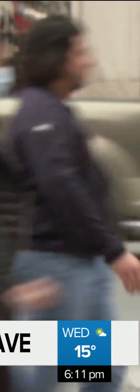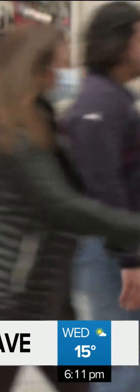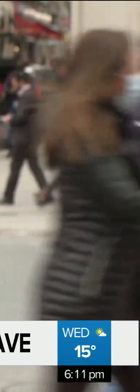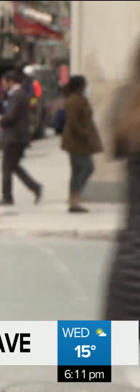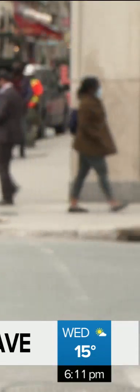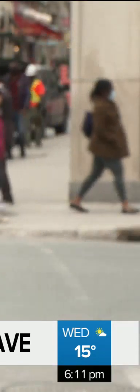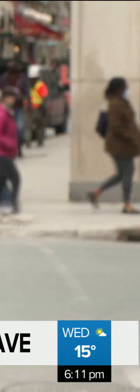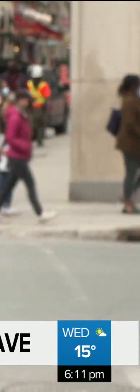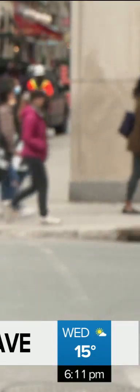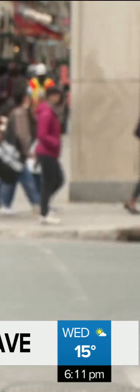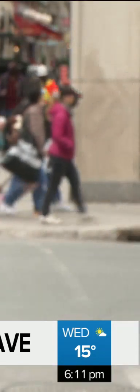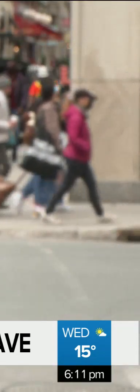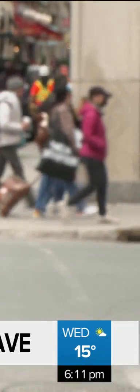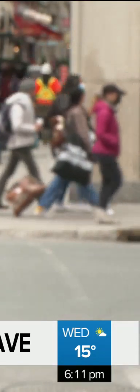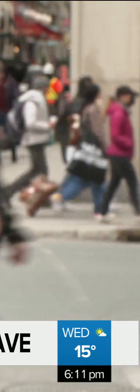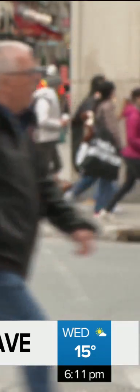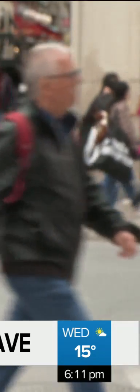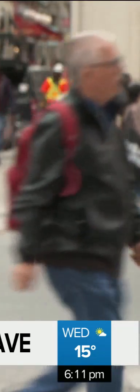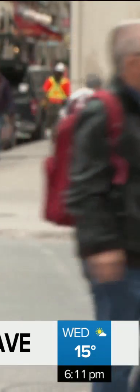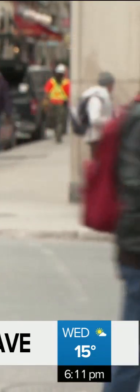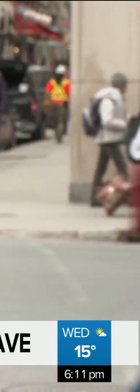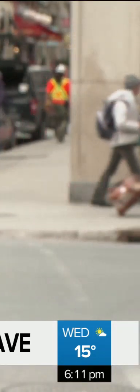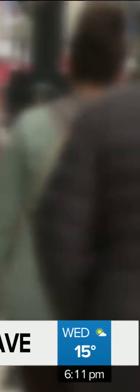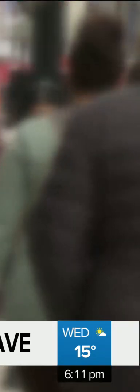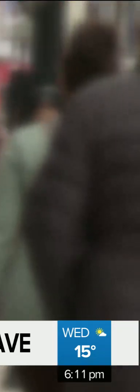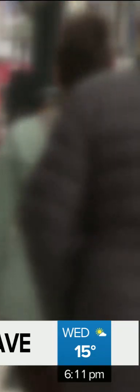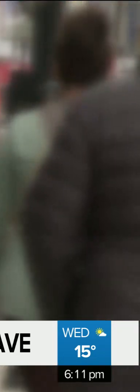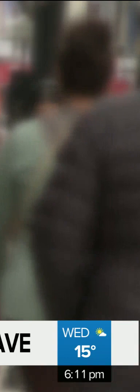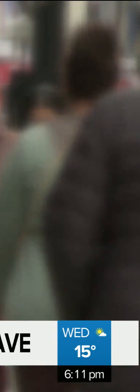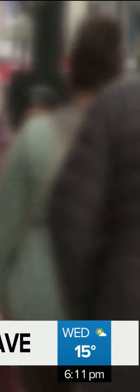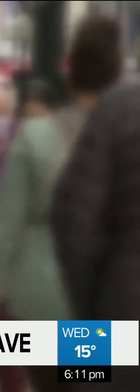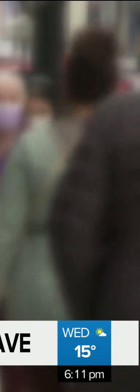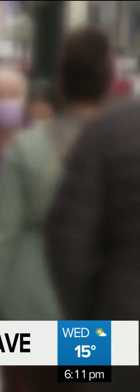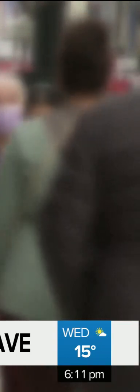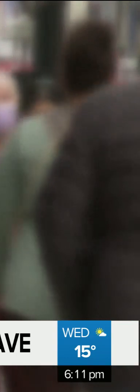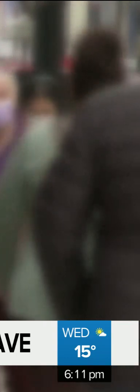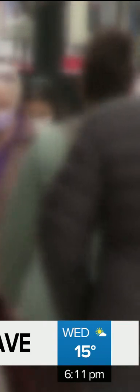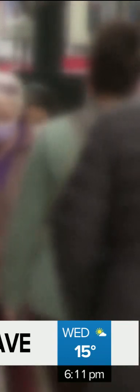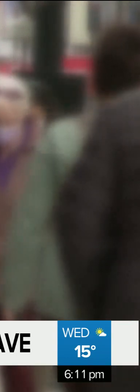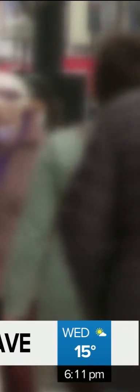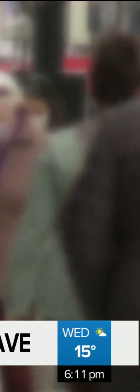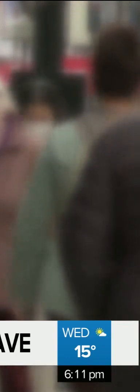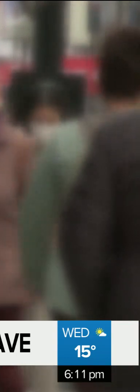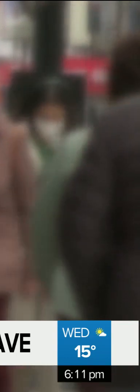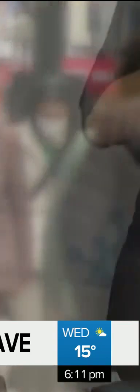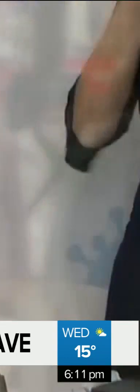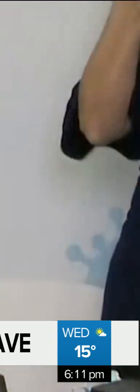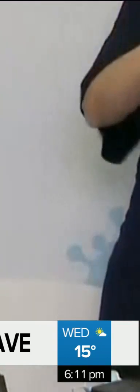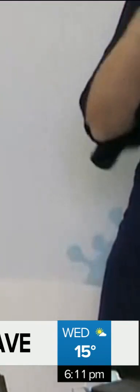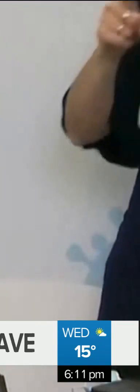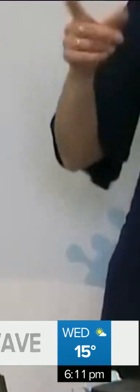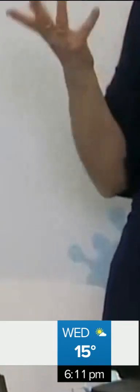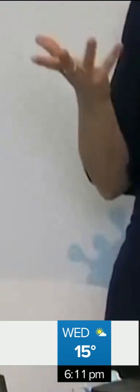142 outbreaks in Montreal, but public health calling them small and under control. Today, there are